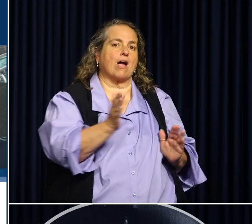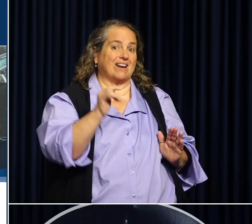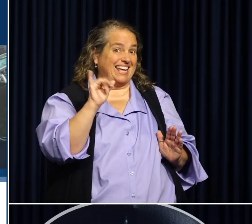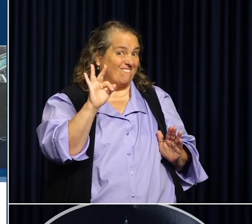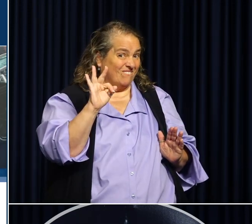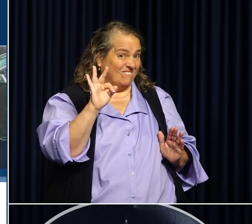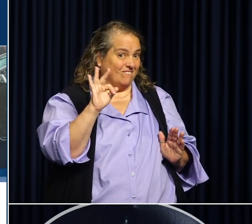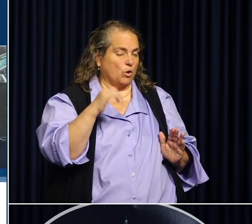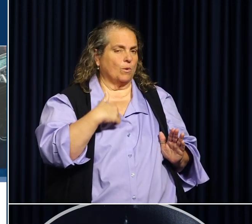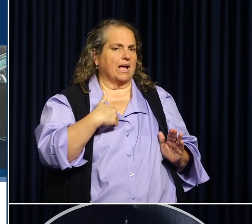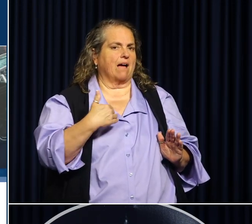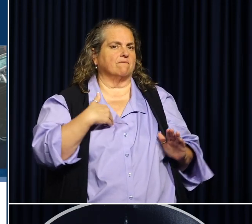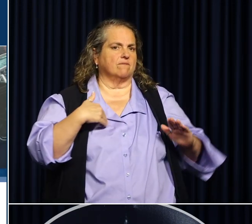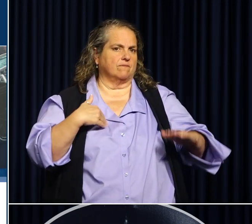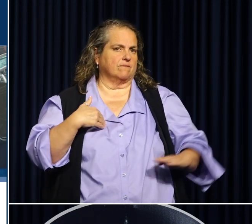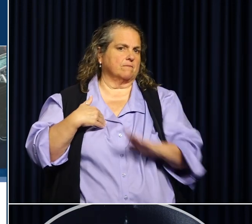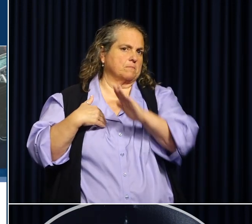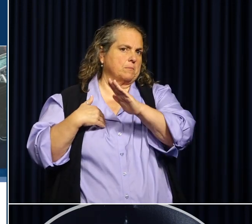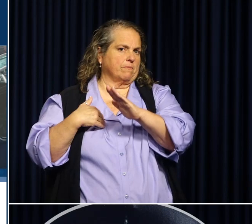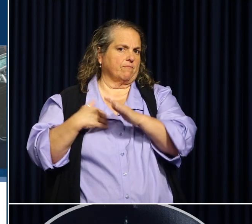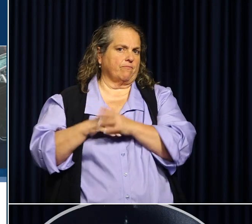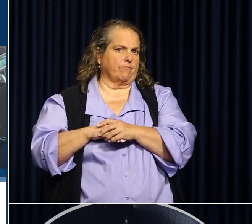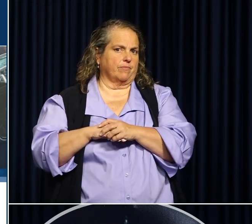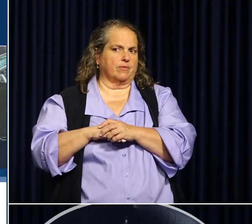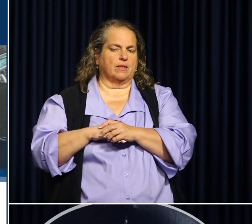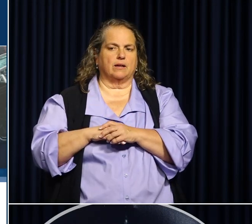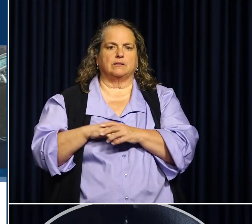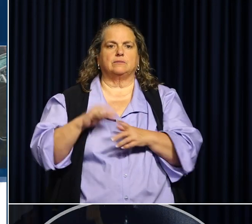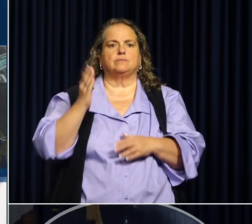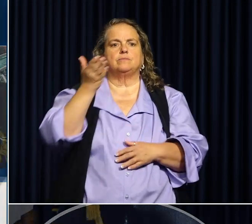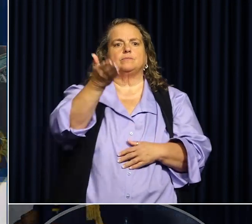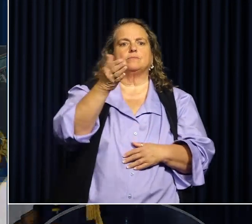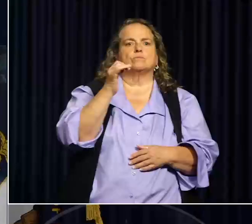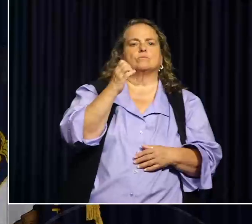and when we have another spike. Jess?